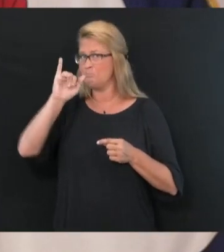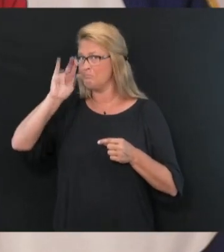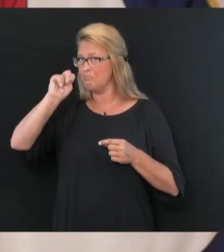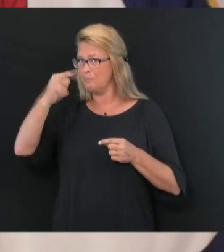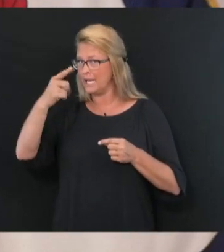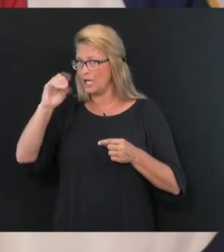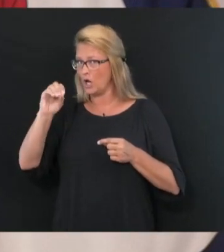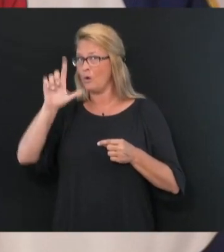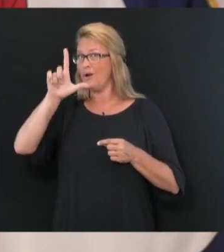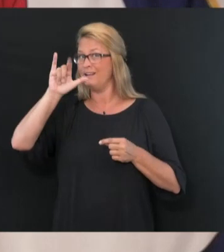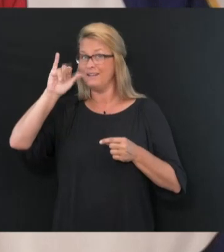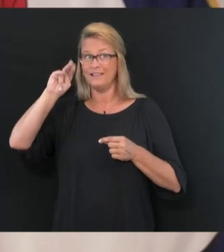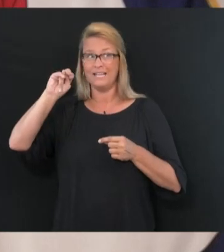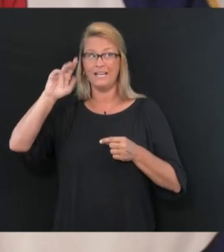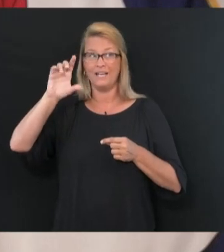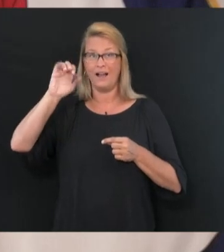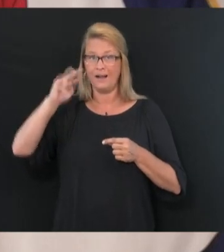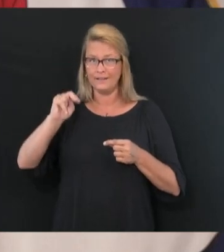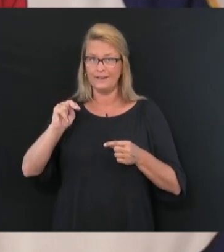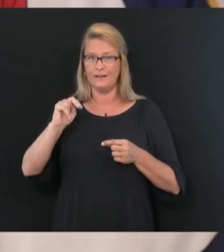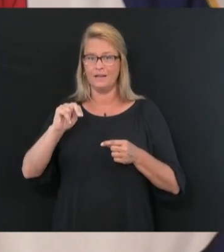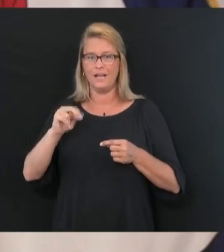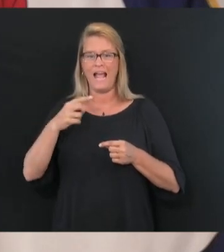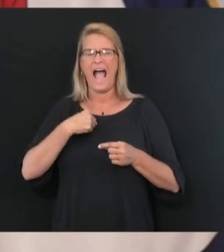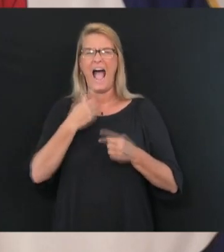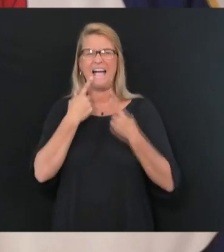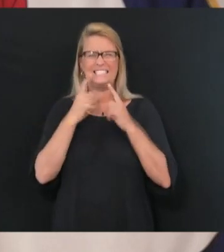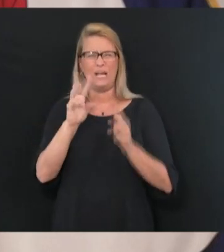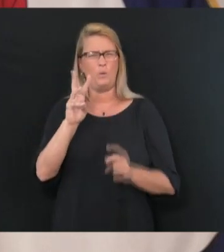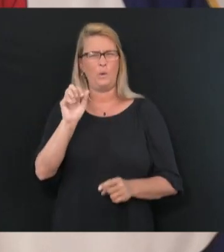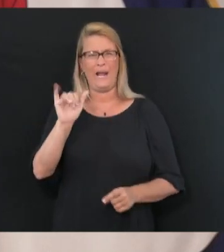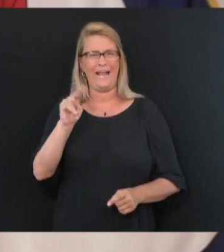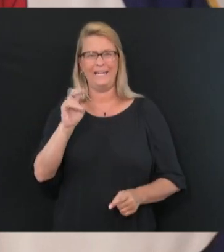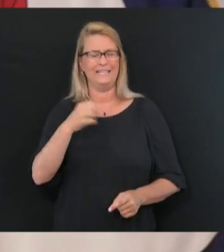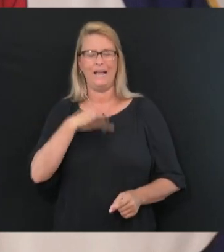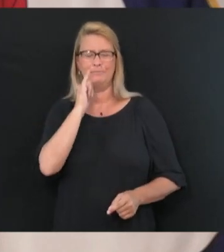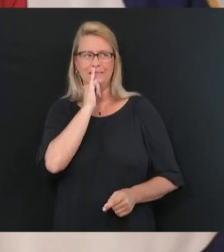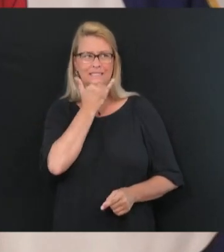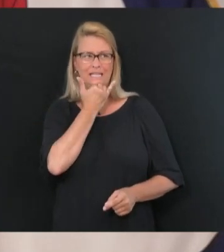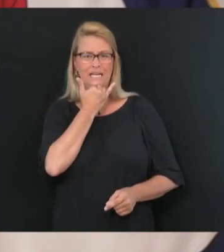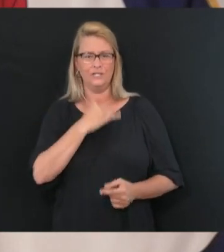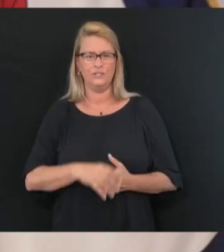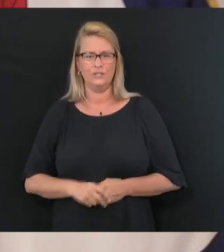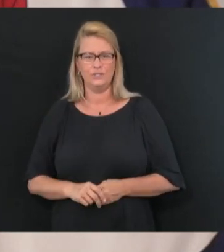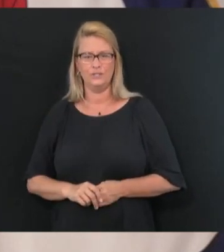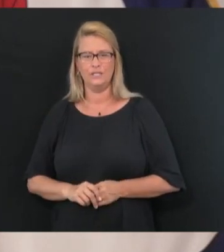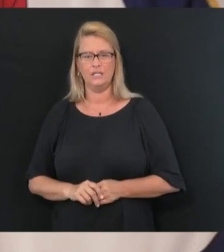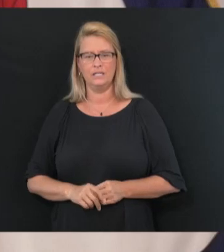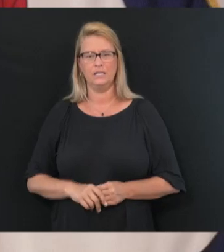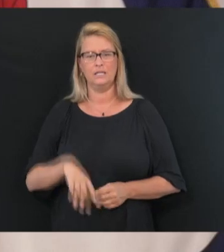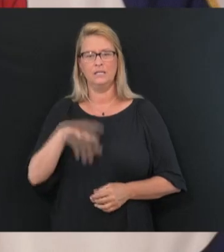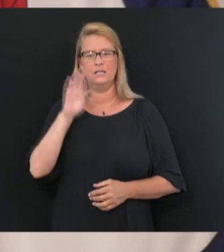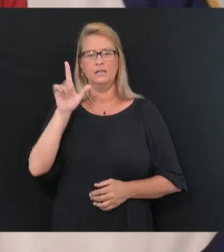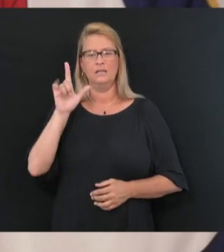Lincoln counties. I think, and I said Wayne, and I misspoke about that. So it's Boone,